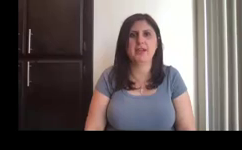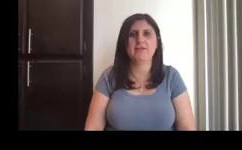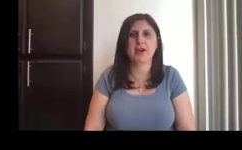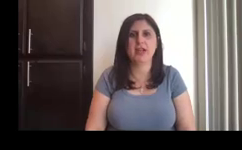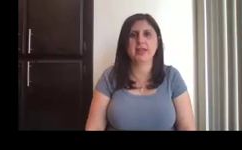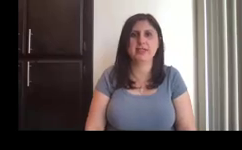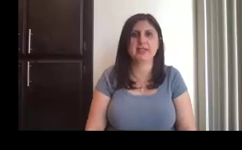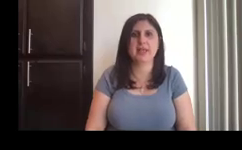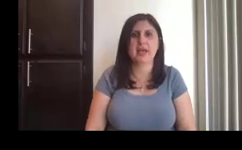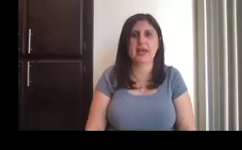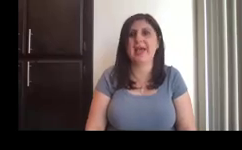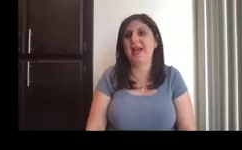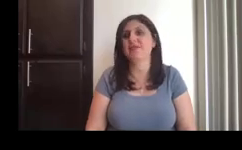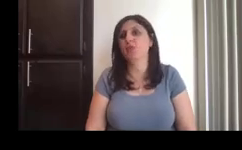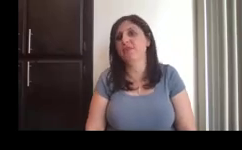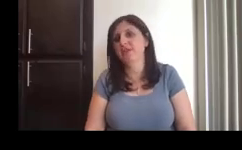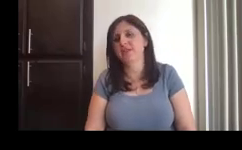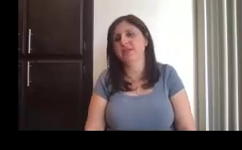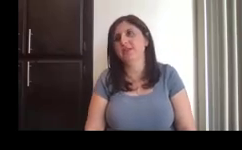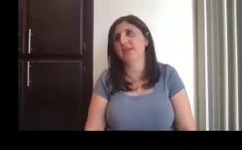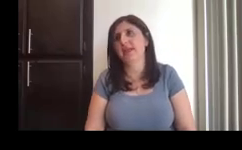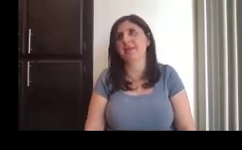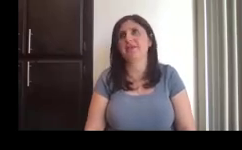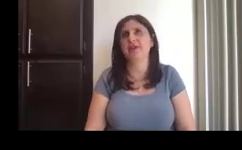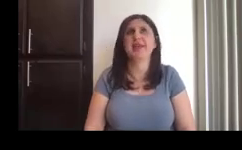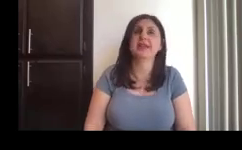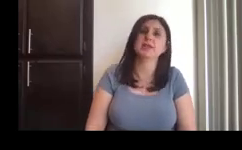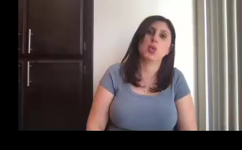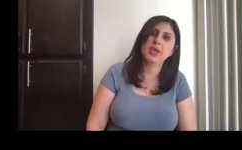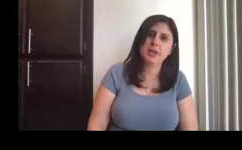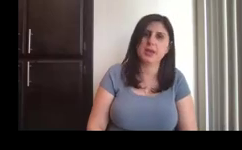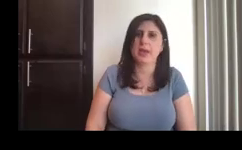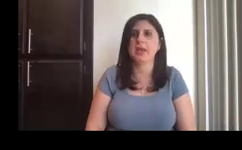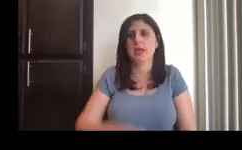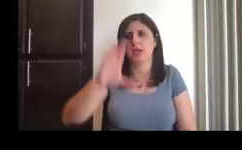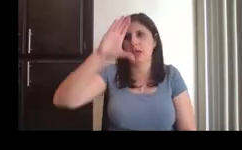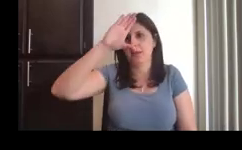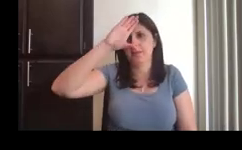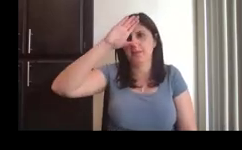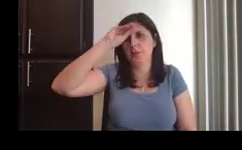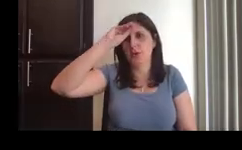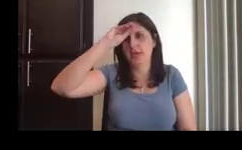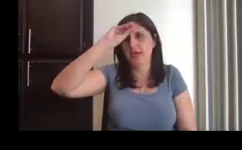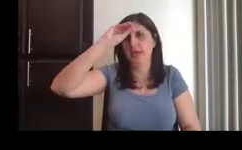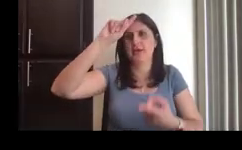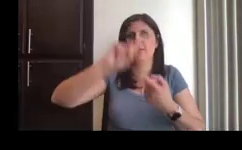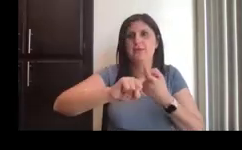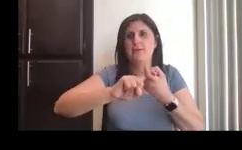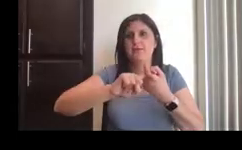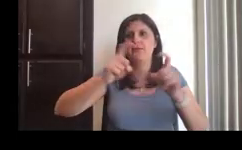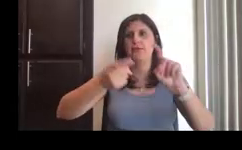A boyfriend, and this is like I have a boyfriend. This is not like my friend that is a boy. Okay.